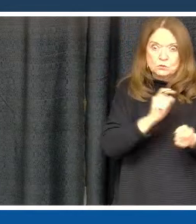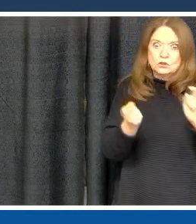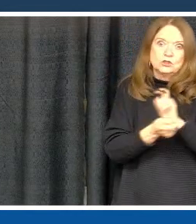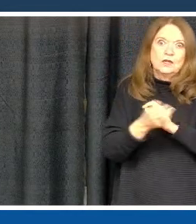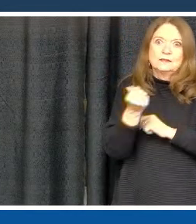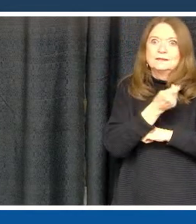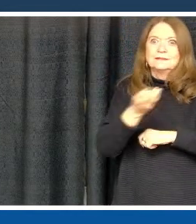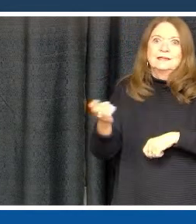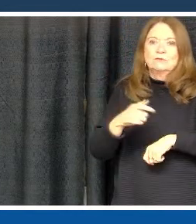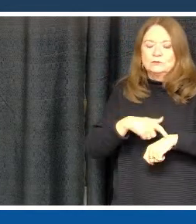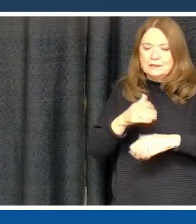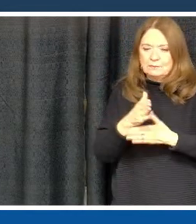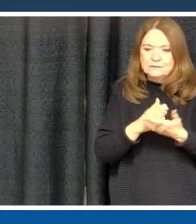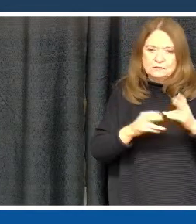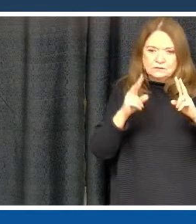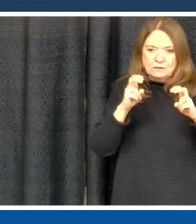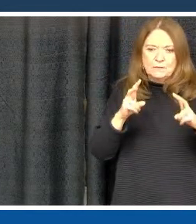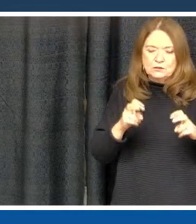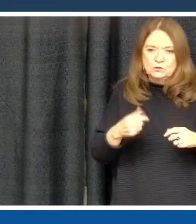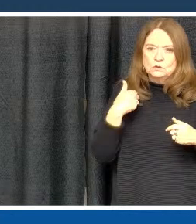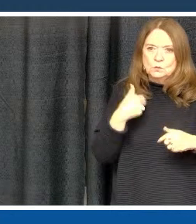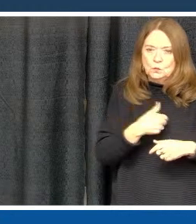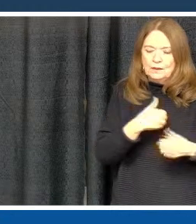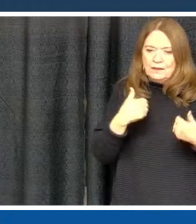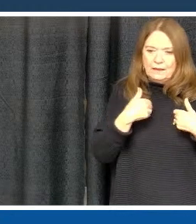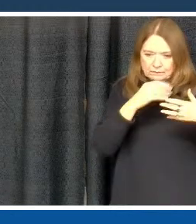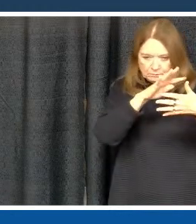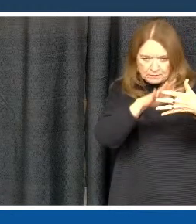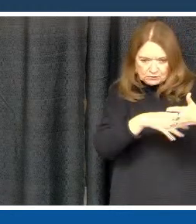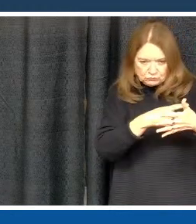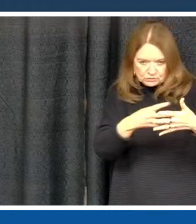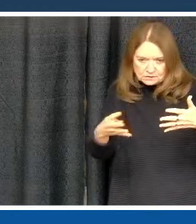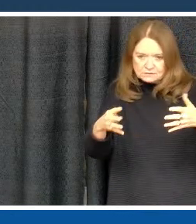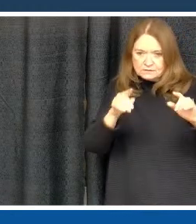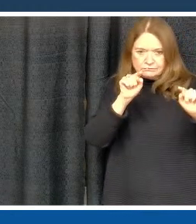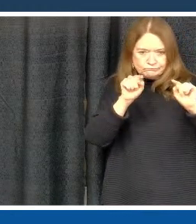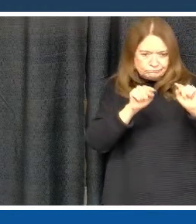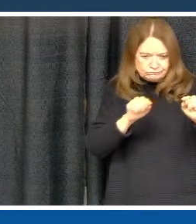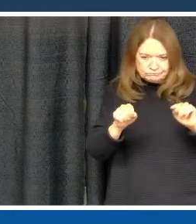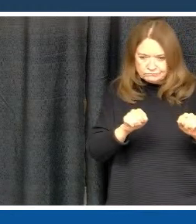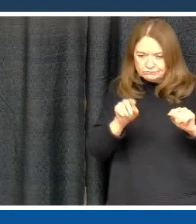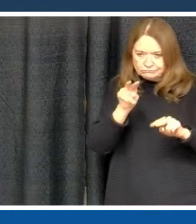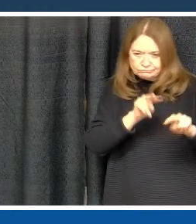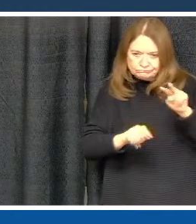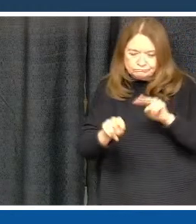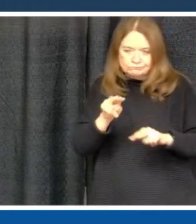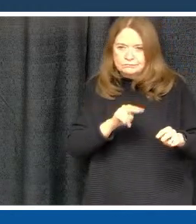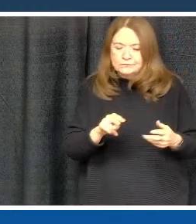times on some issues, we had matrices, we had lines, you know,